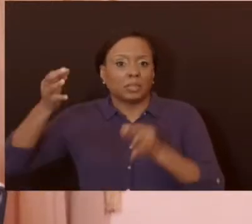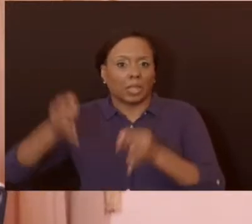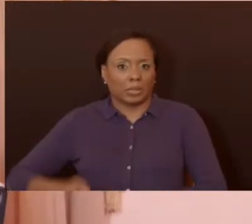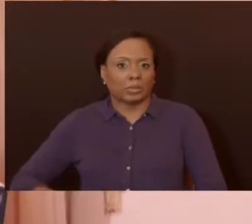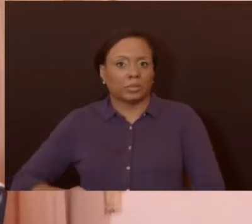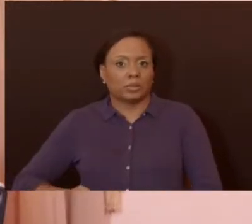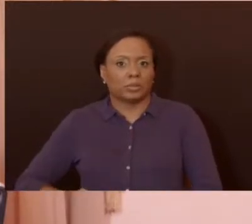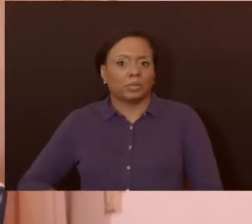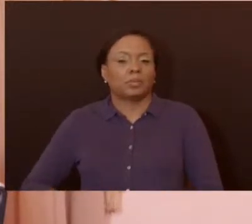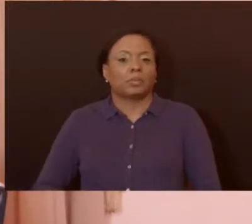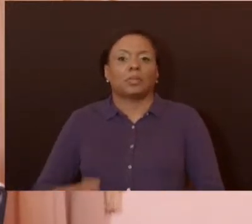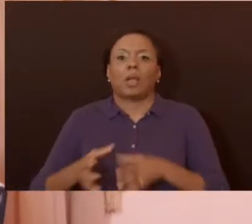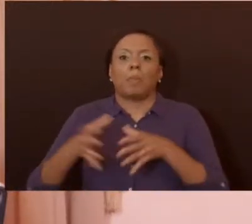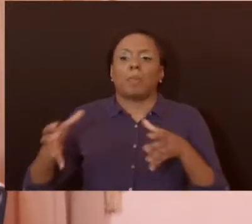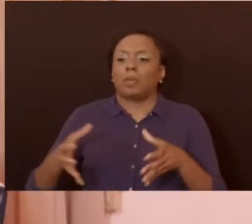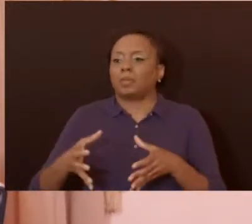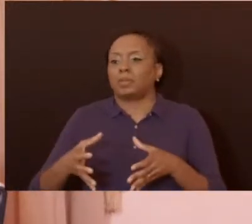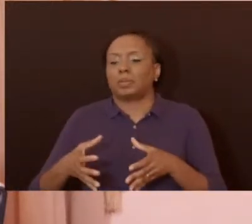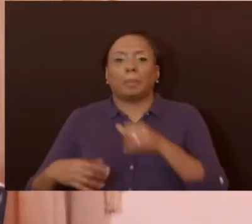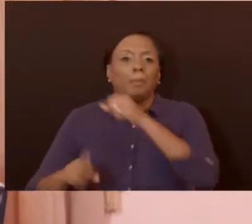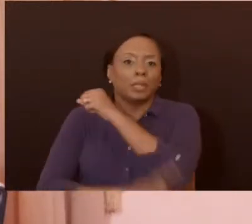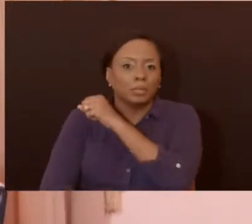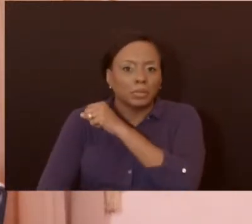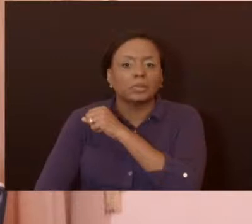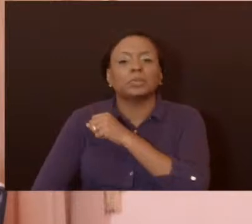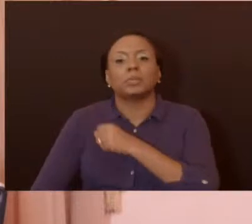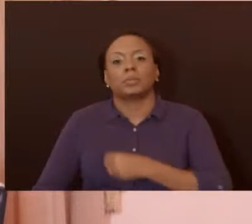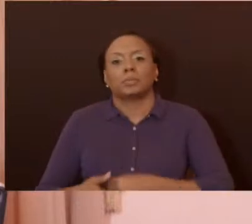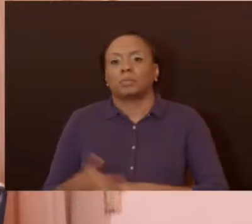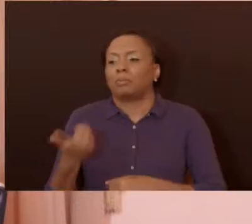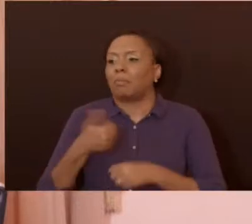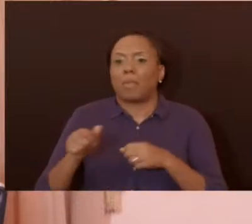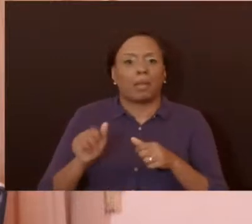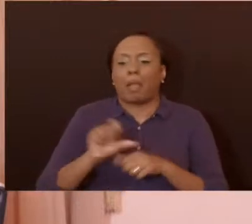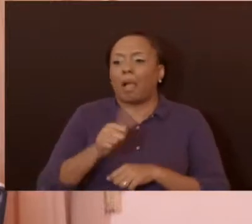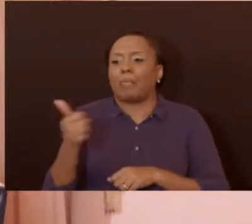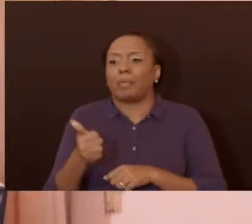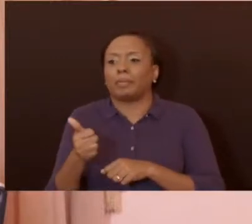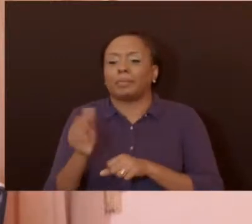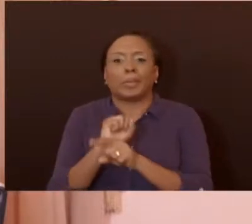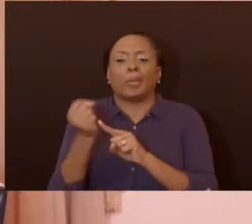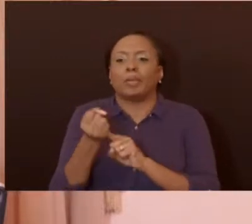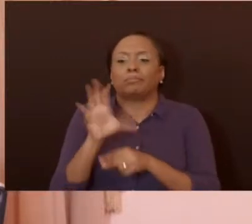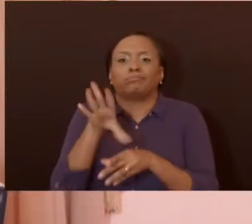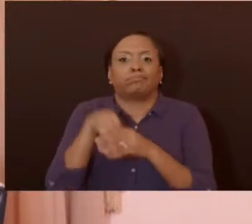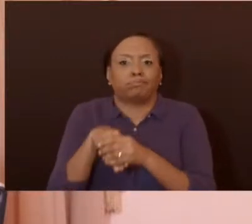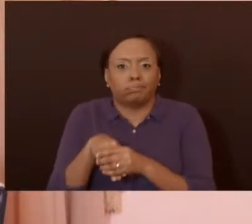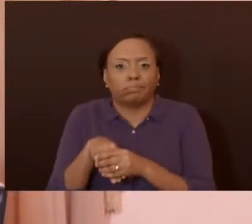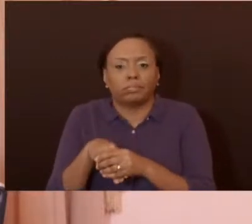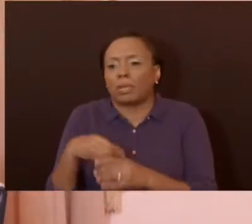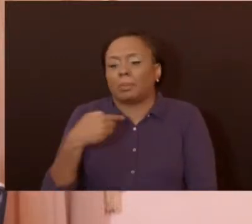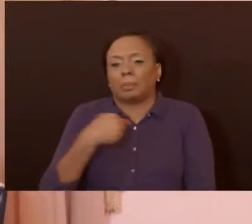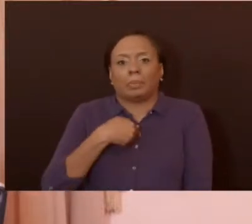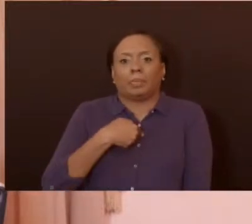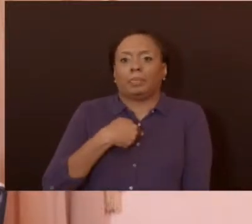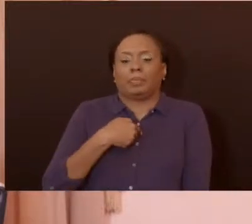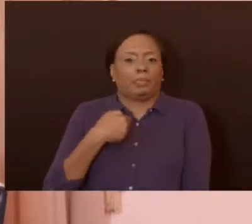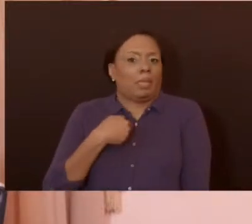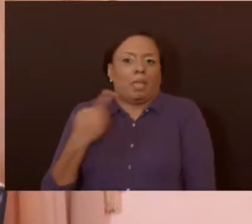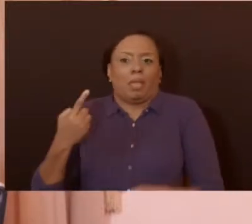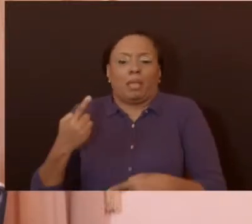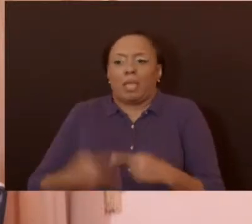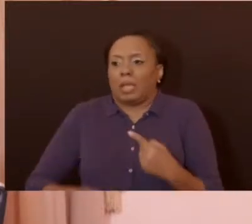of the offense, and also based on any mitigating factors that might arise. So I am not in a position to